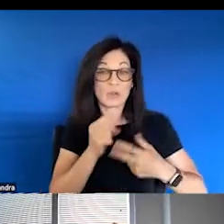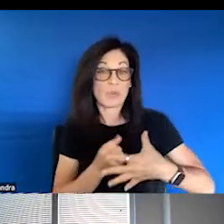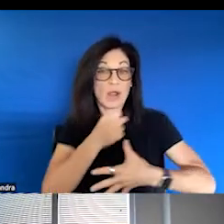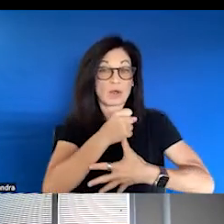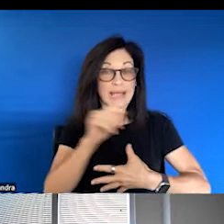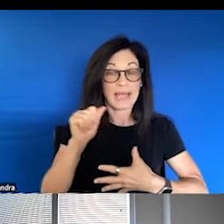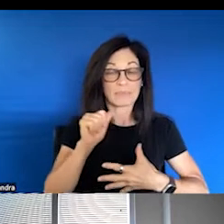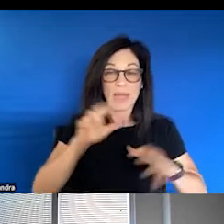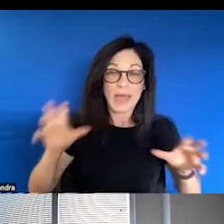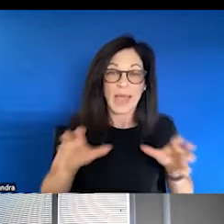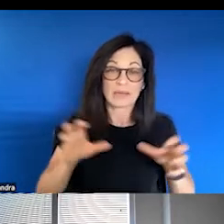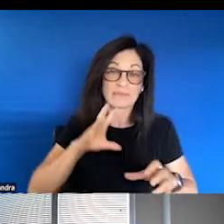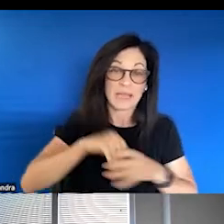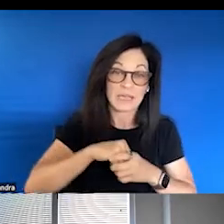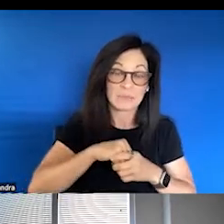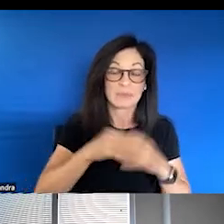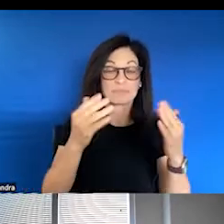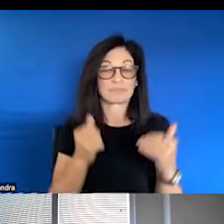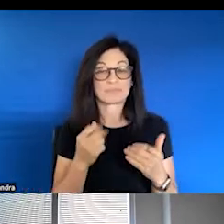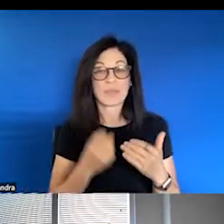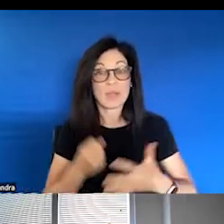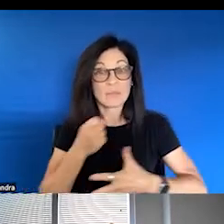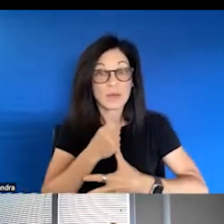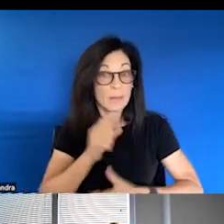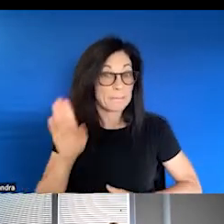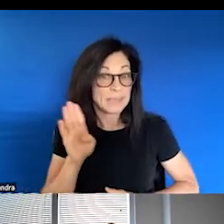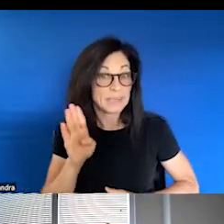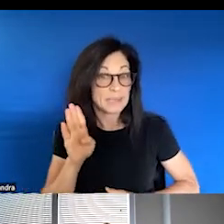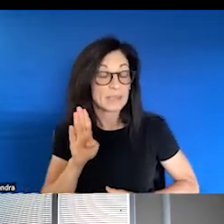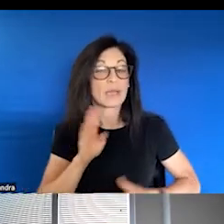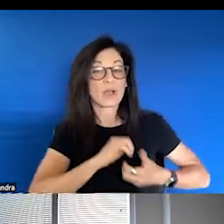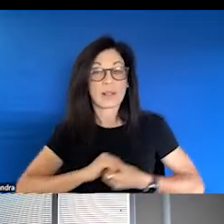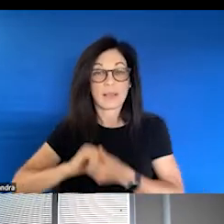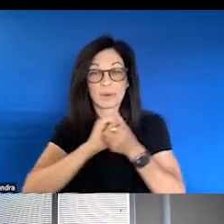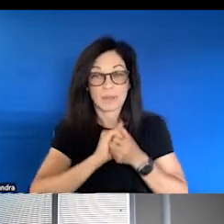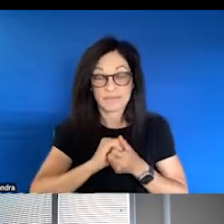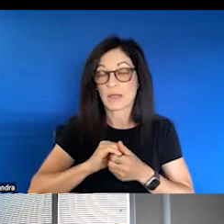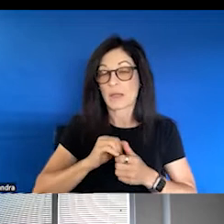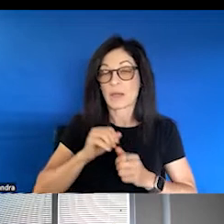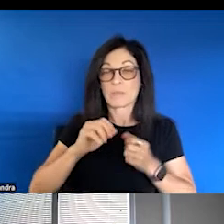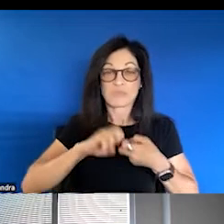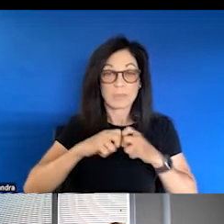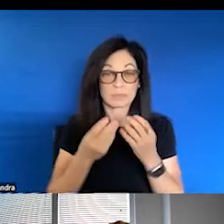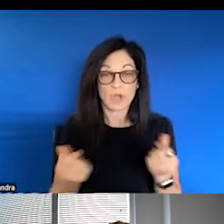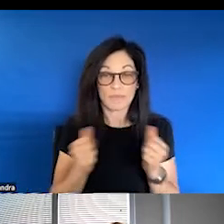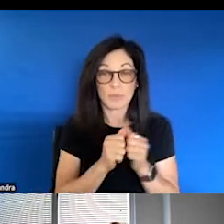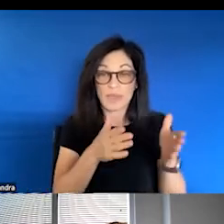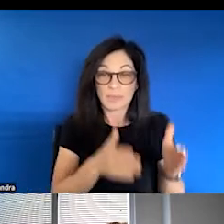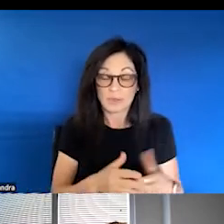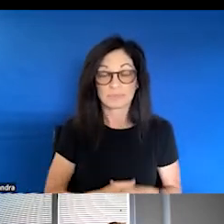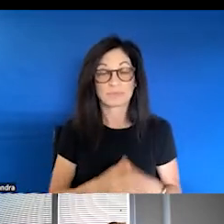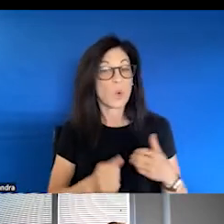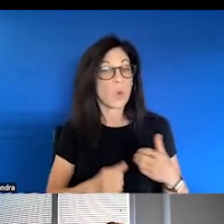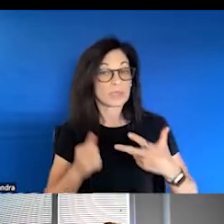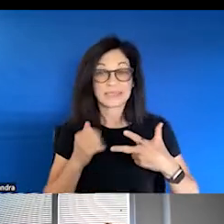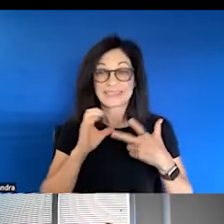active engagement, it prioritized B, collaborative problem solving with the individual. It prioritized